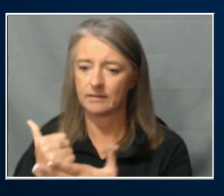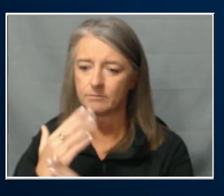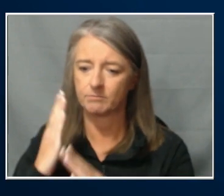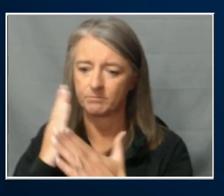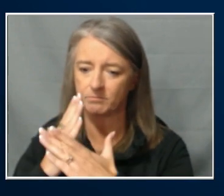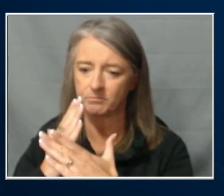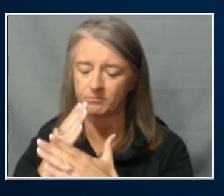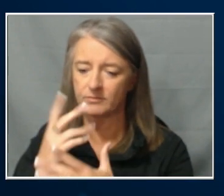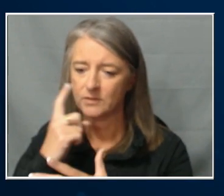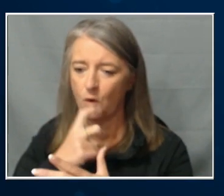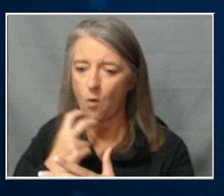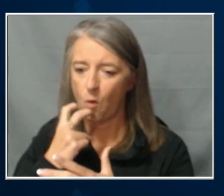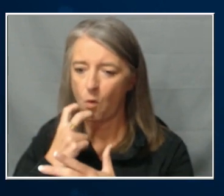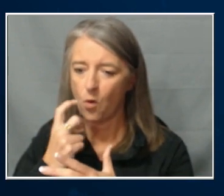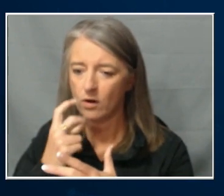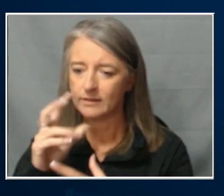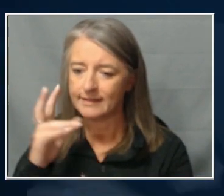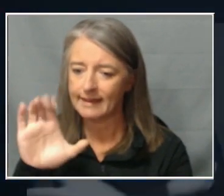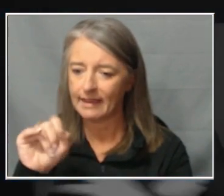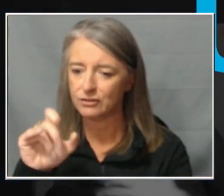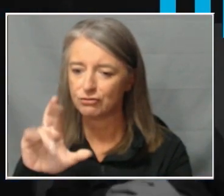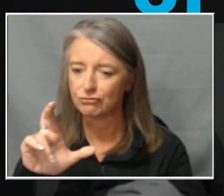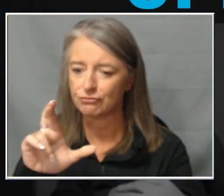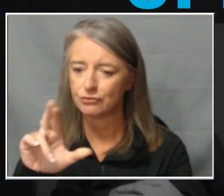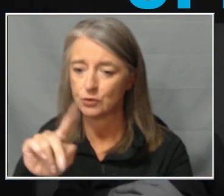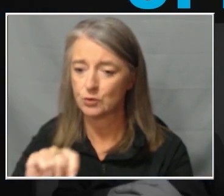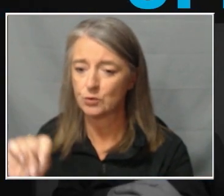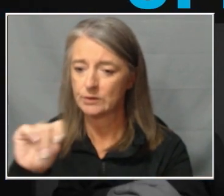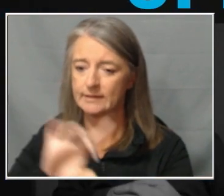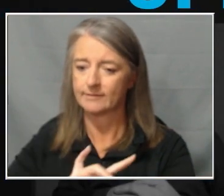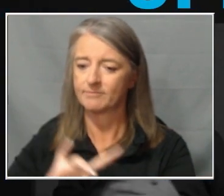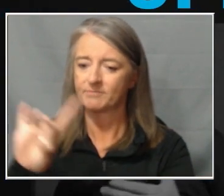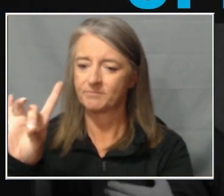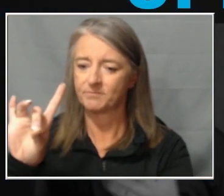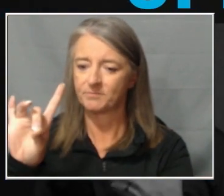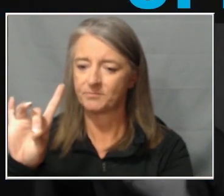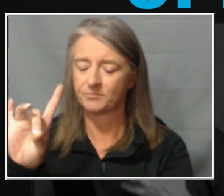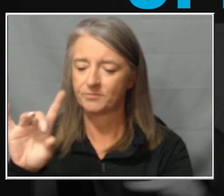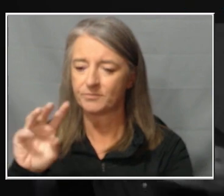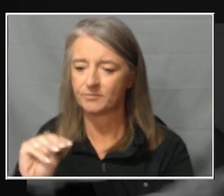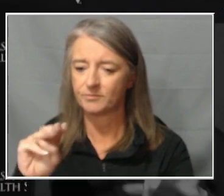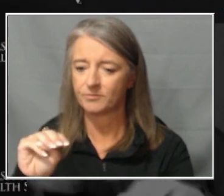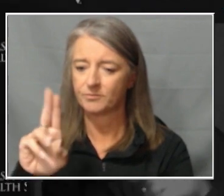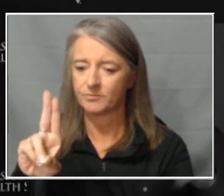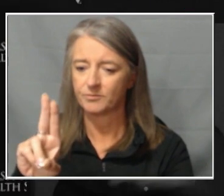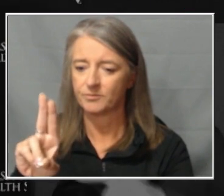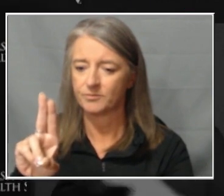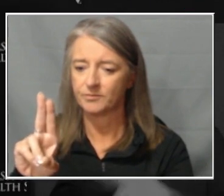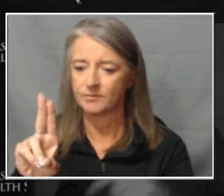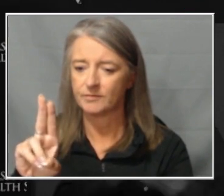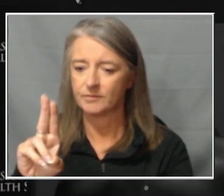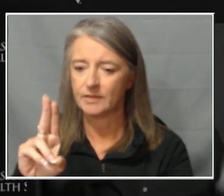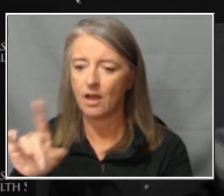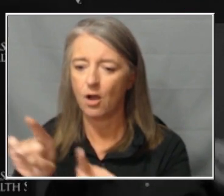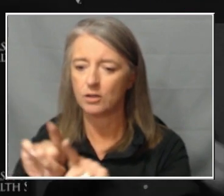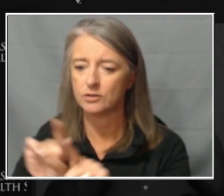of oral cancer. Tuesday at 8. Subscribe to our Morning Medical Update and Open